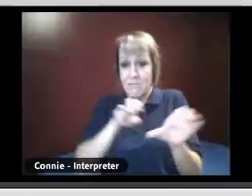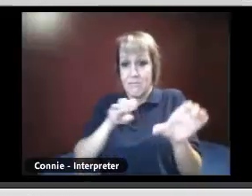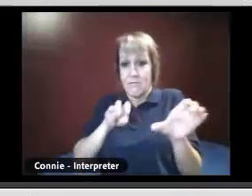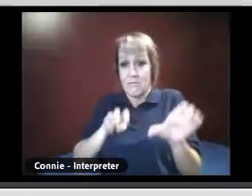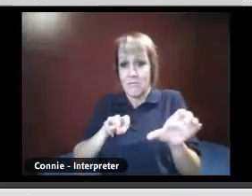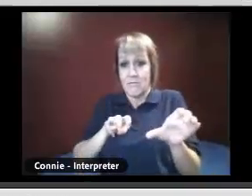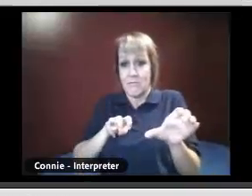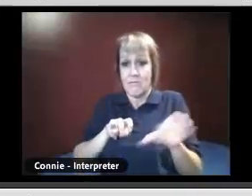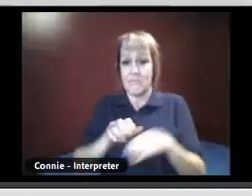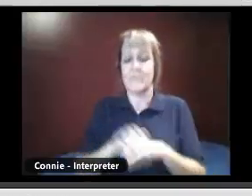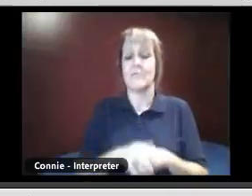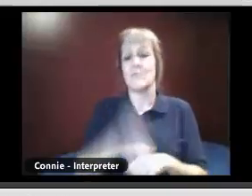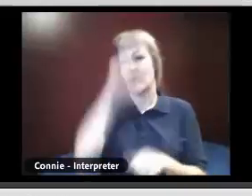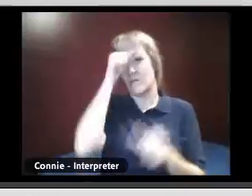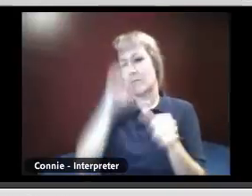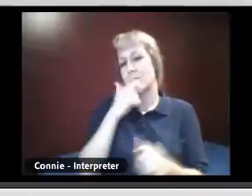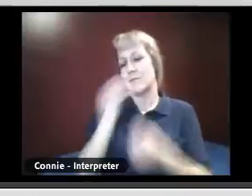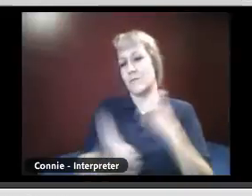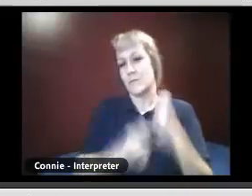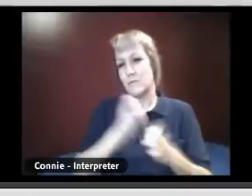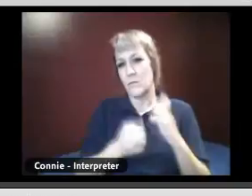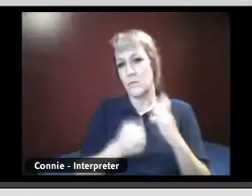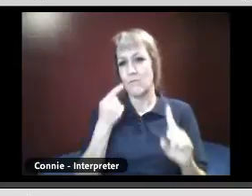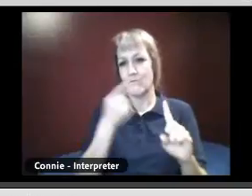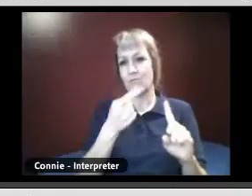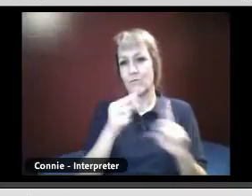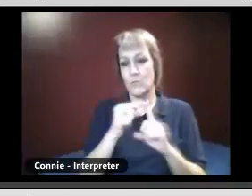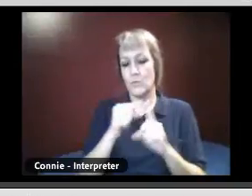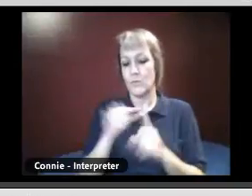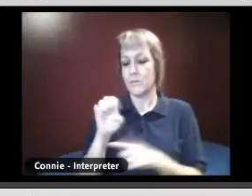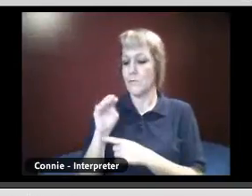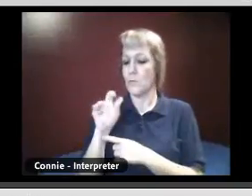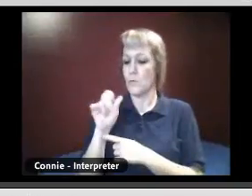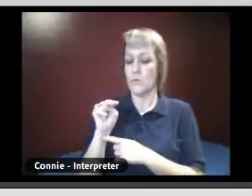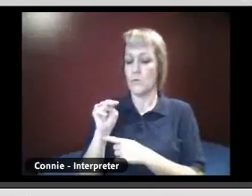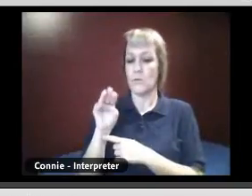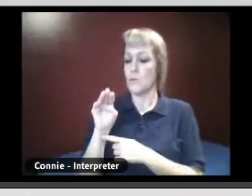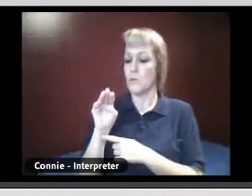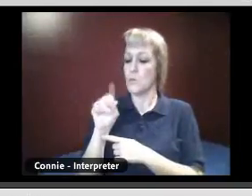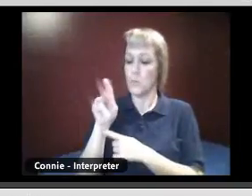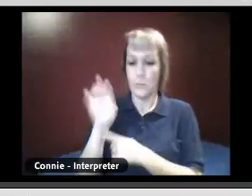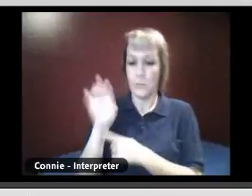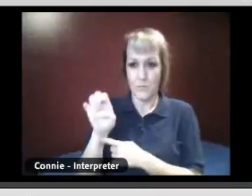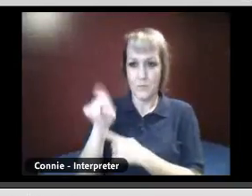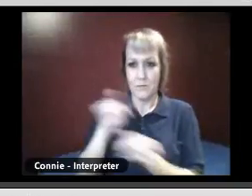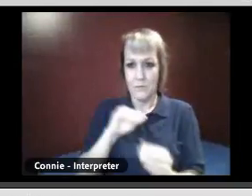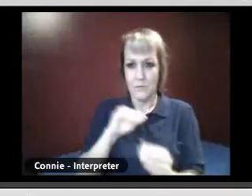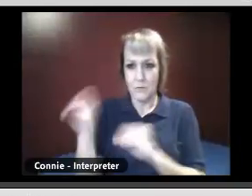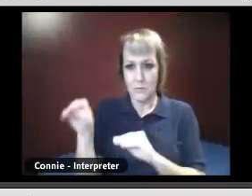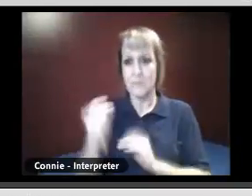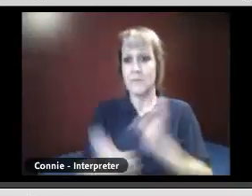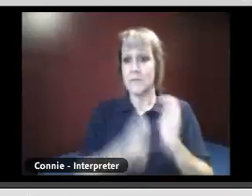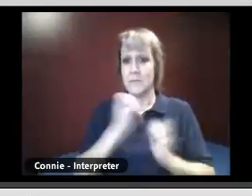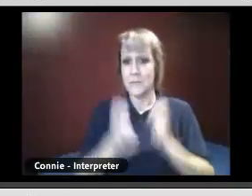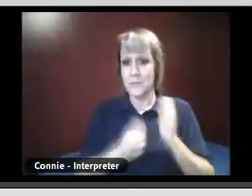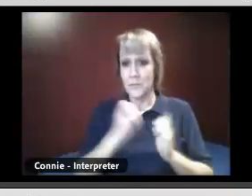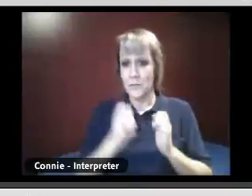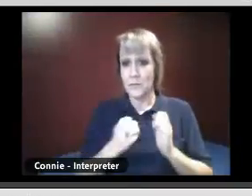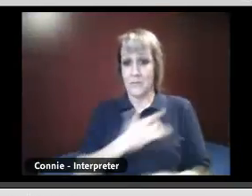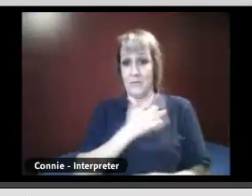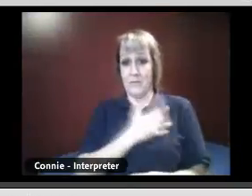Remember I said emotion, the root of the word emotion is move, means to move. So if emotion, which are our